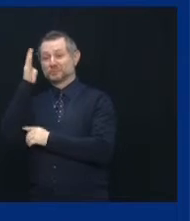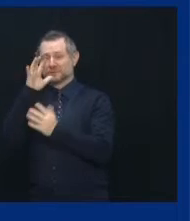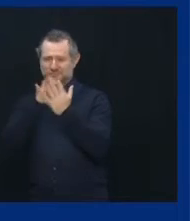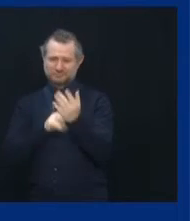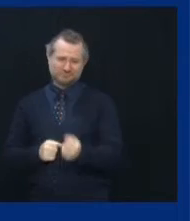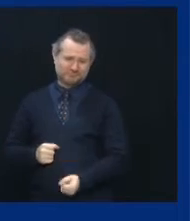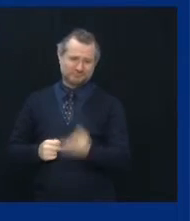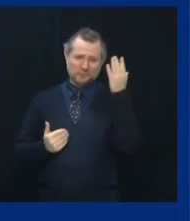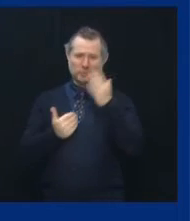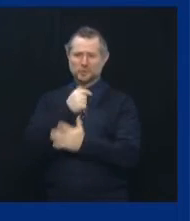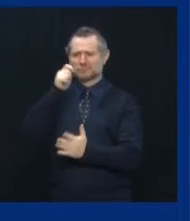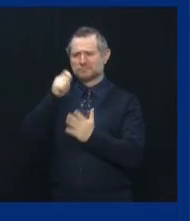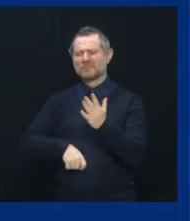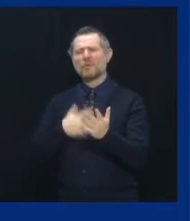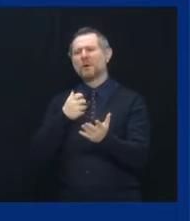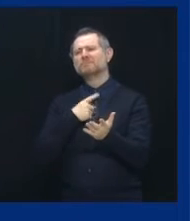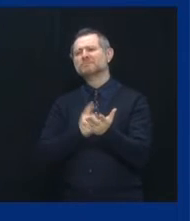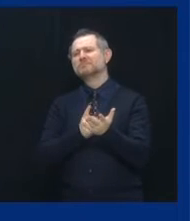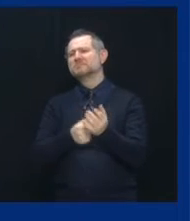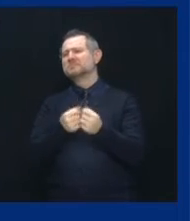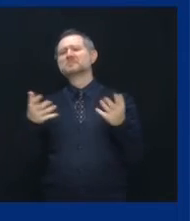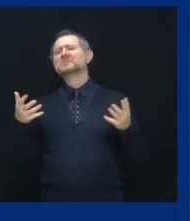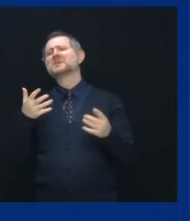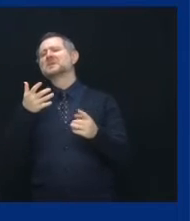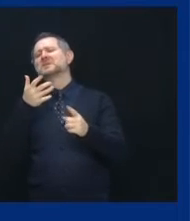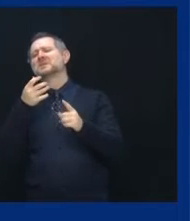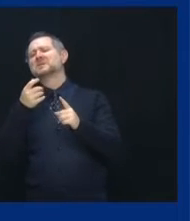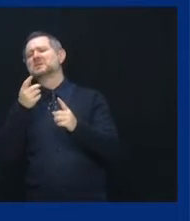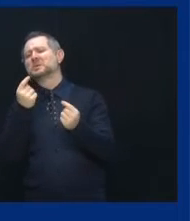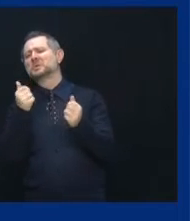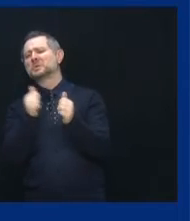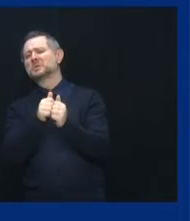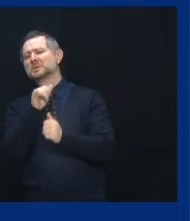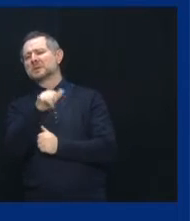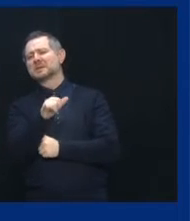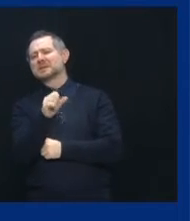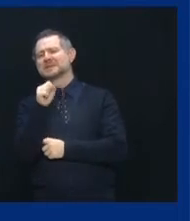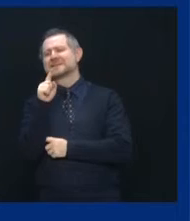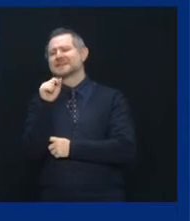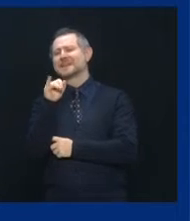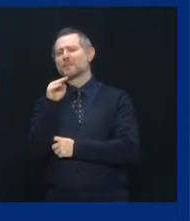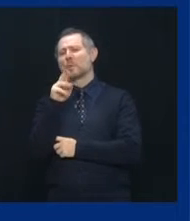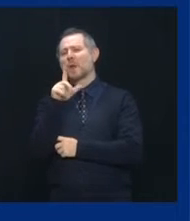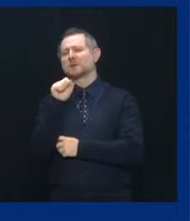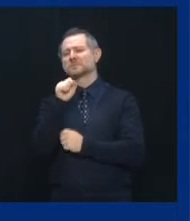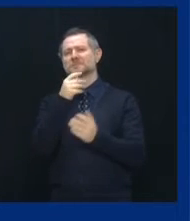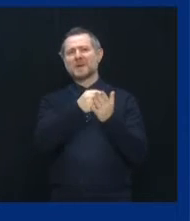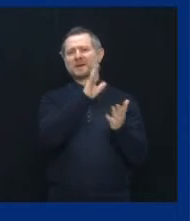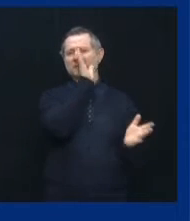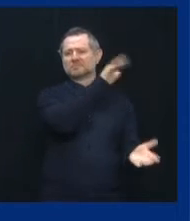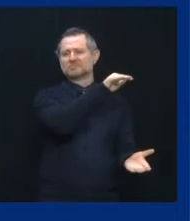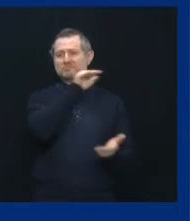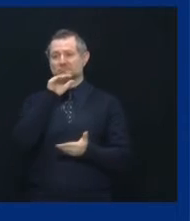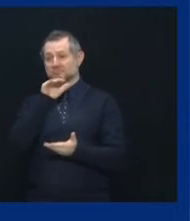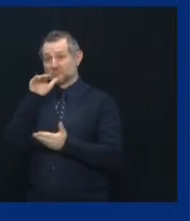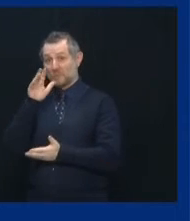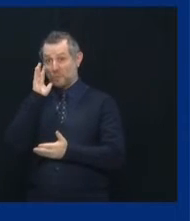bit. What do you want to do with the stimulus money that you believe you'll get, or at least the money to cover your